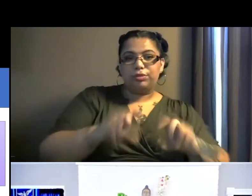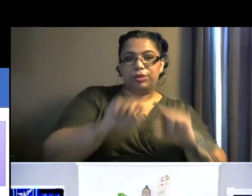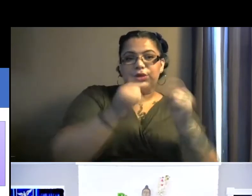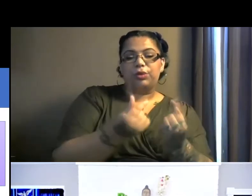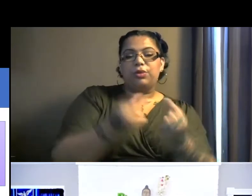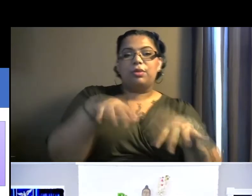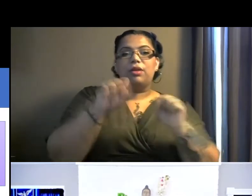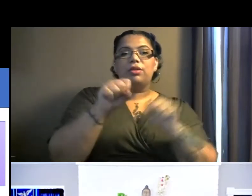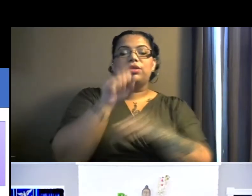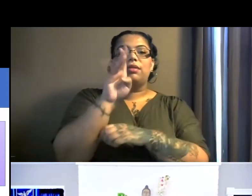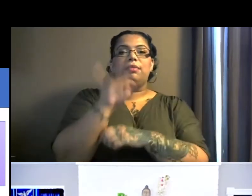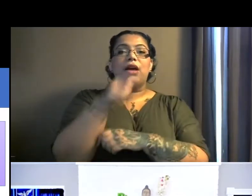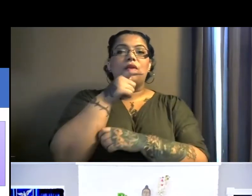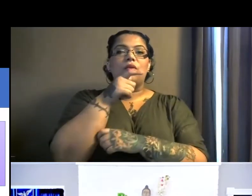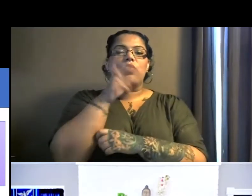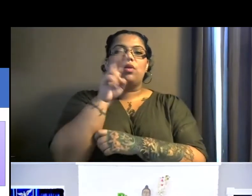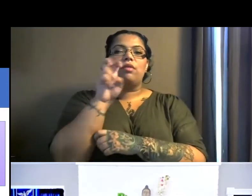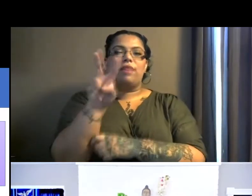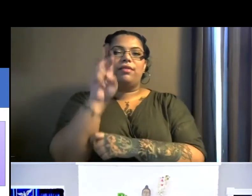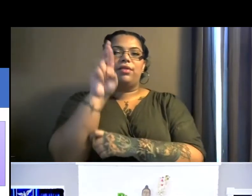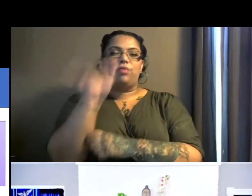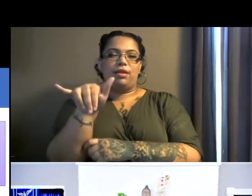by Reverend Dr. Ray.